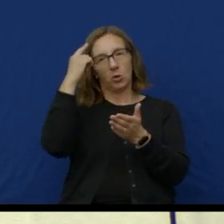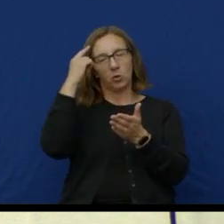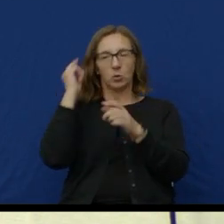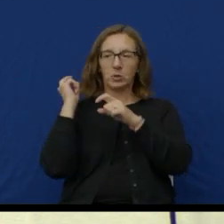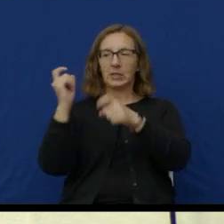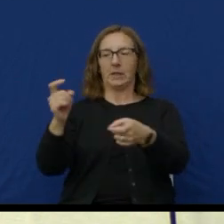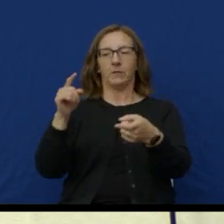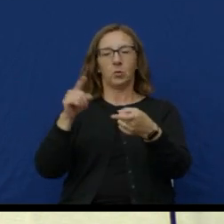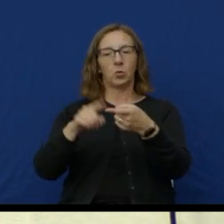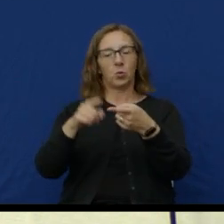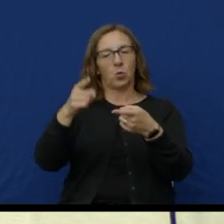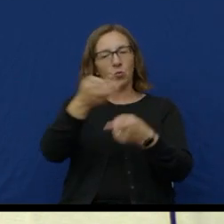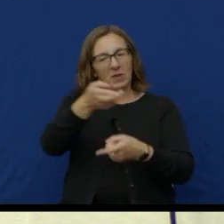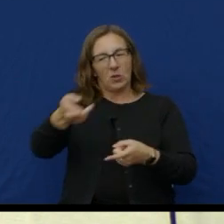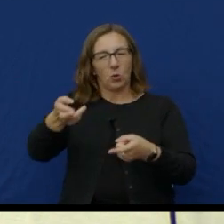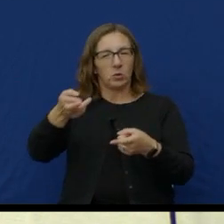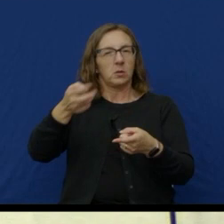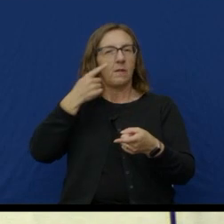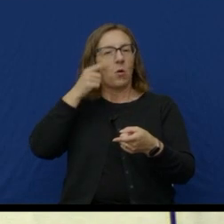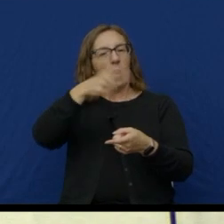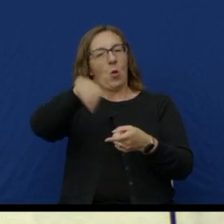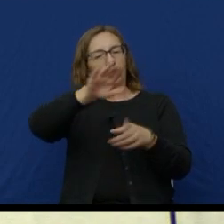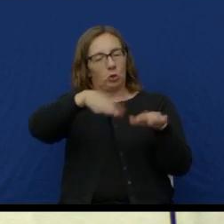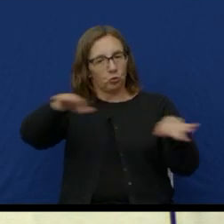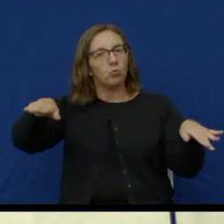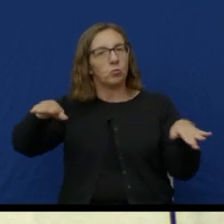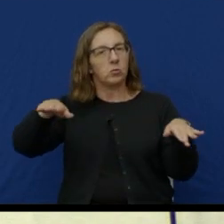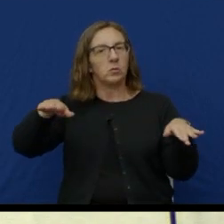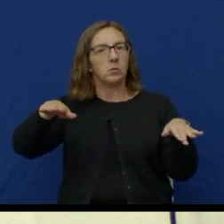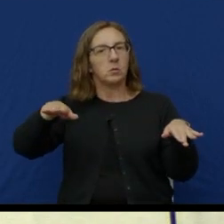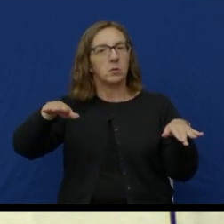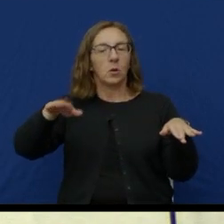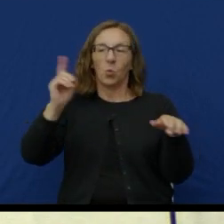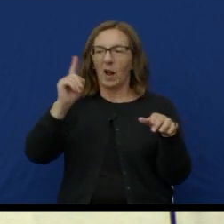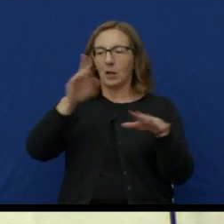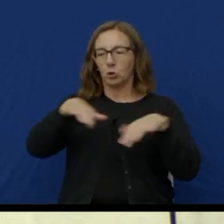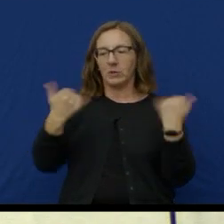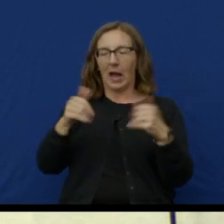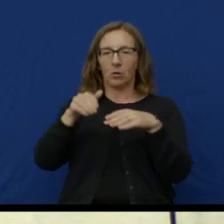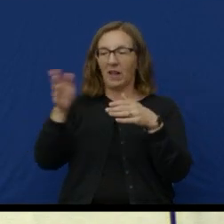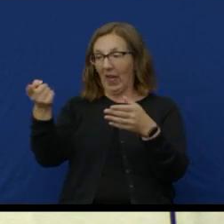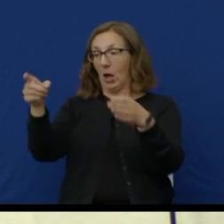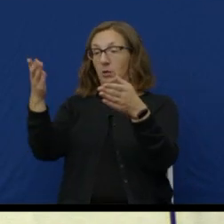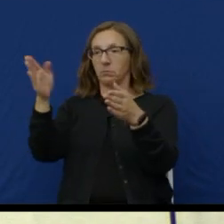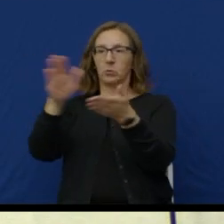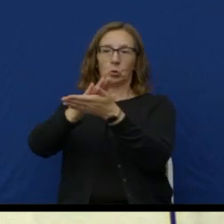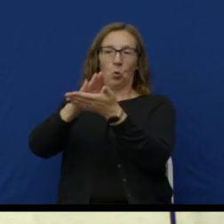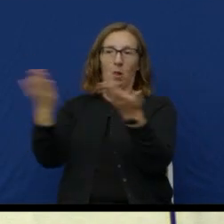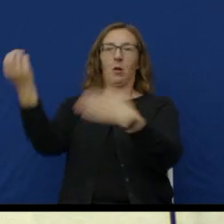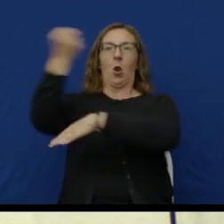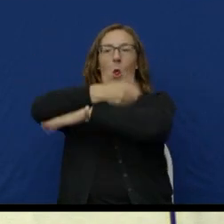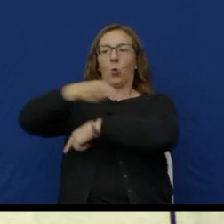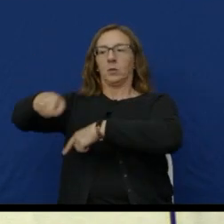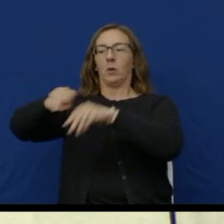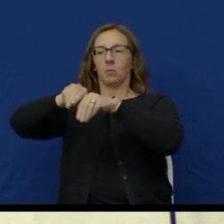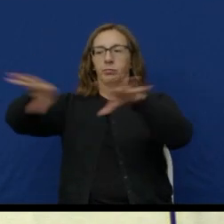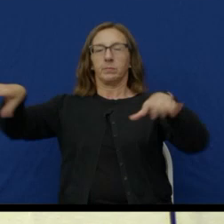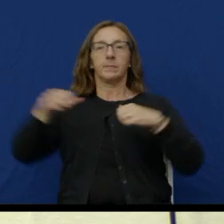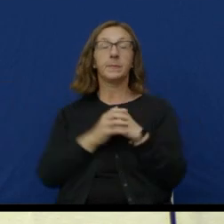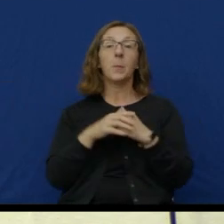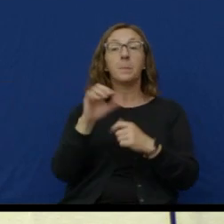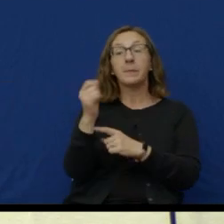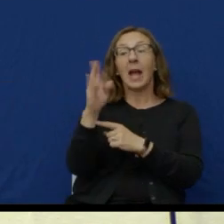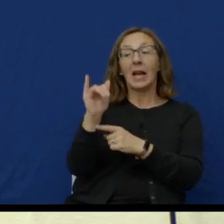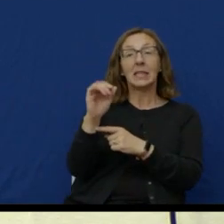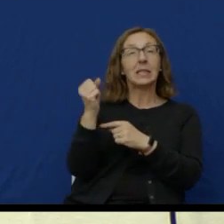schools where the children were going to be divided to go to. And Amy Smith, who is the superintendent of Hopkins County, it